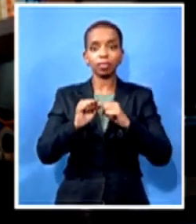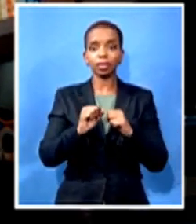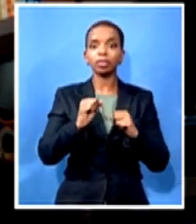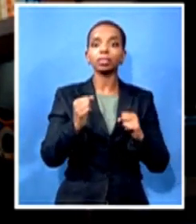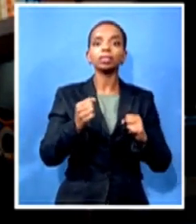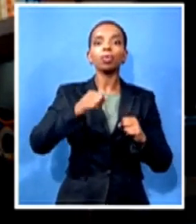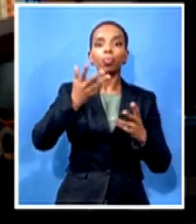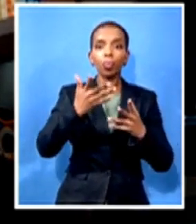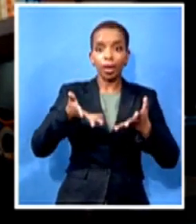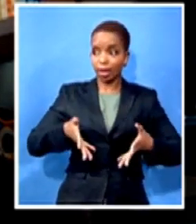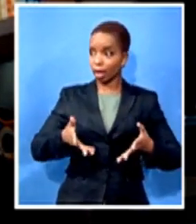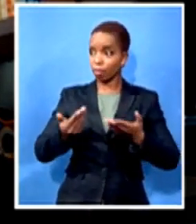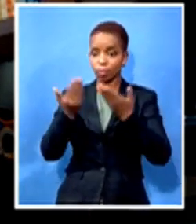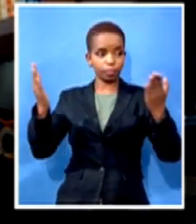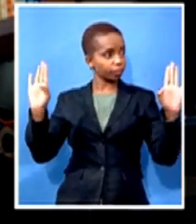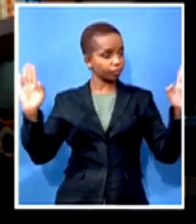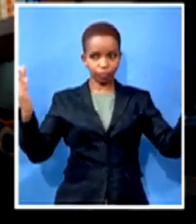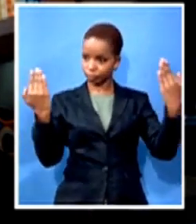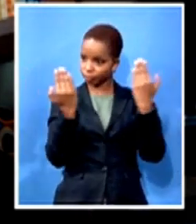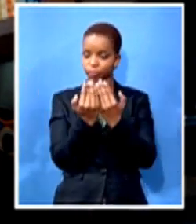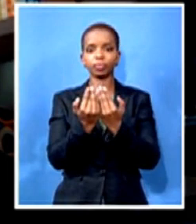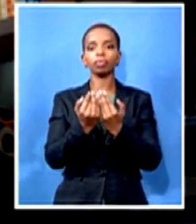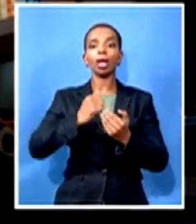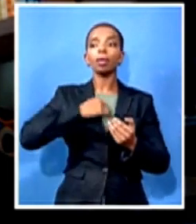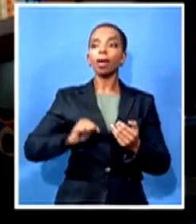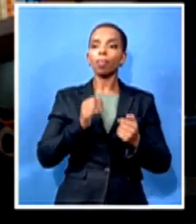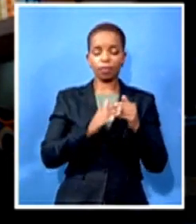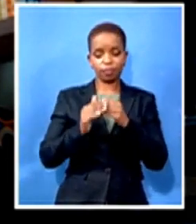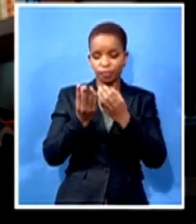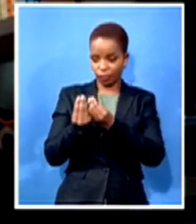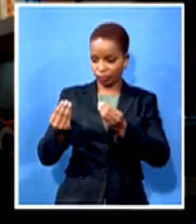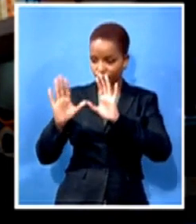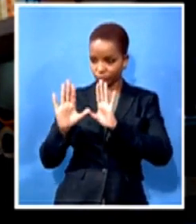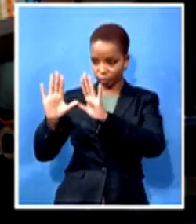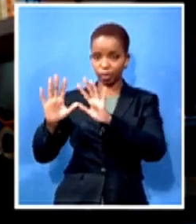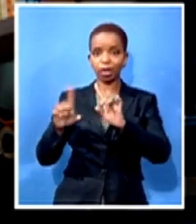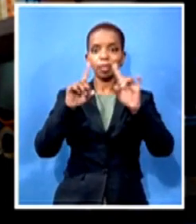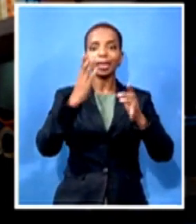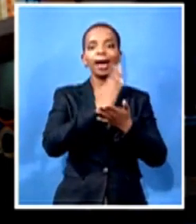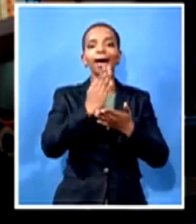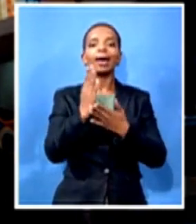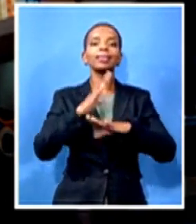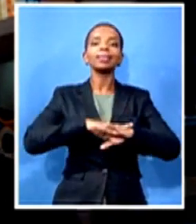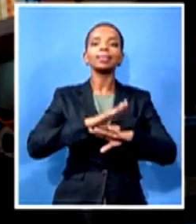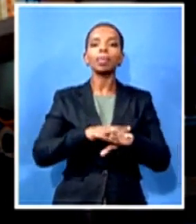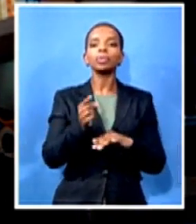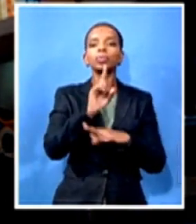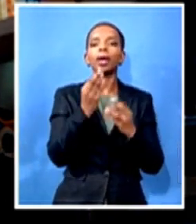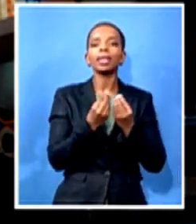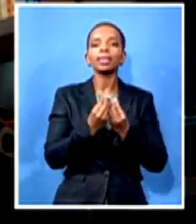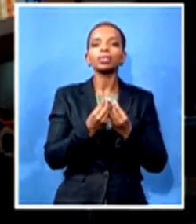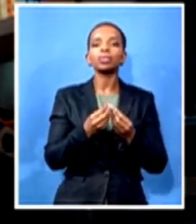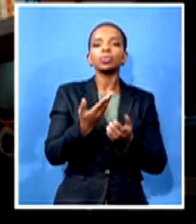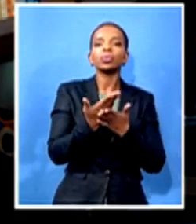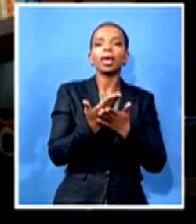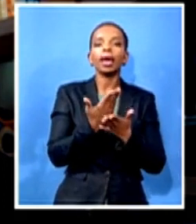taken care of. But at other times, what you have to be cognitive of the fact is that if you do know you're going to have a challenge, bring it up at the beginning